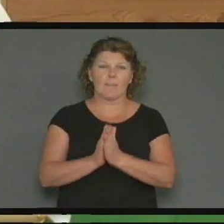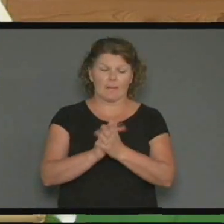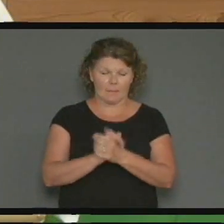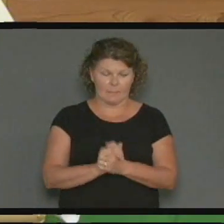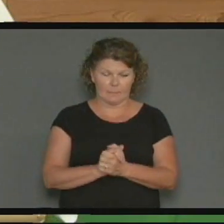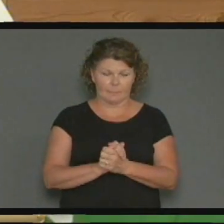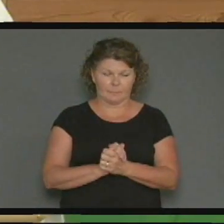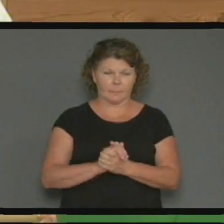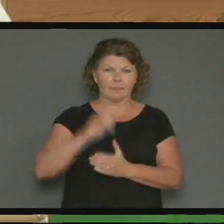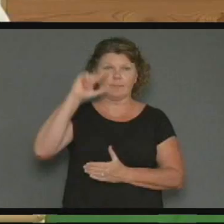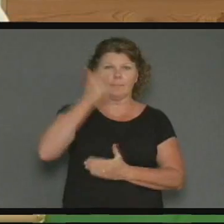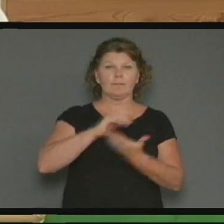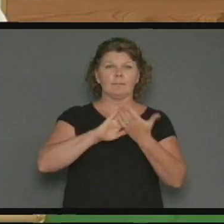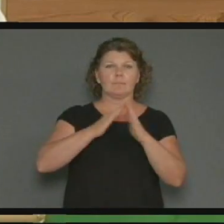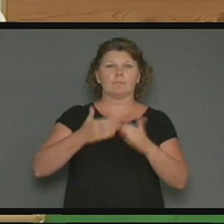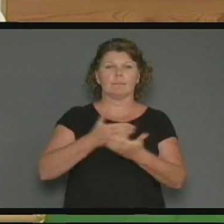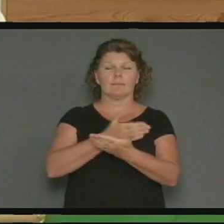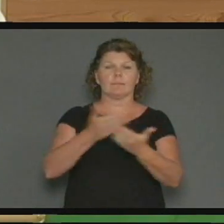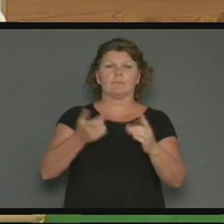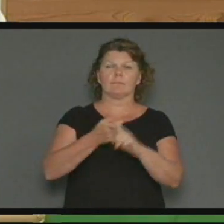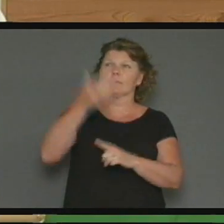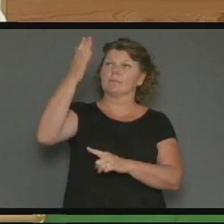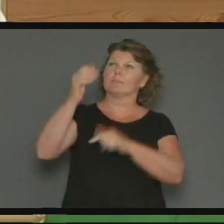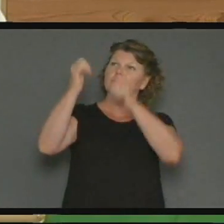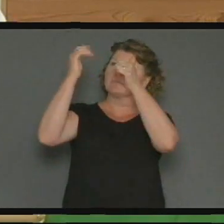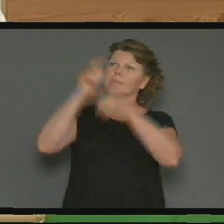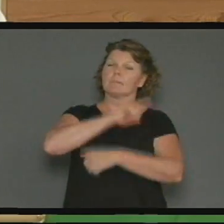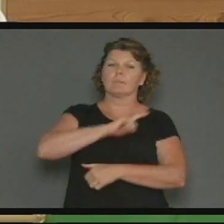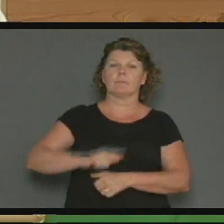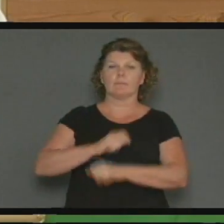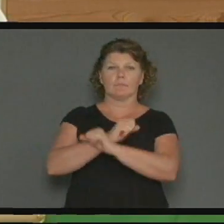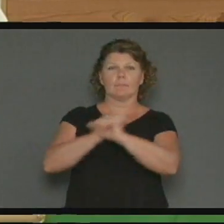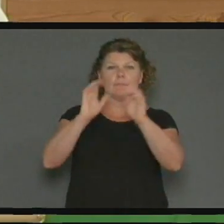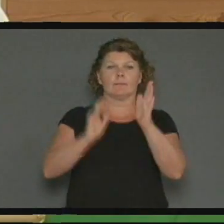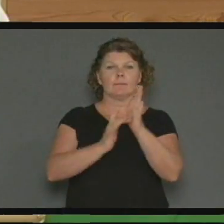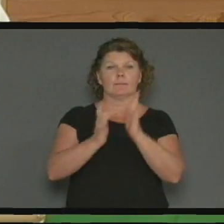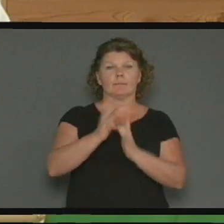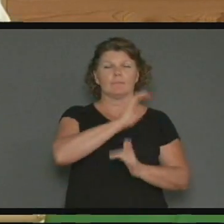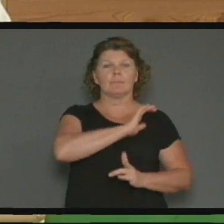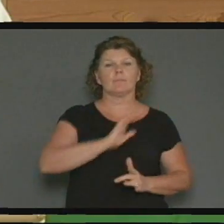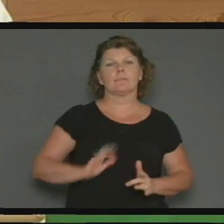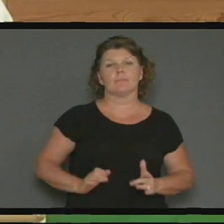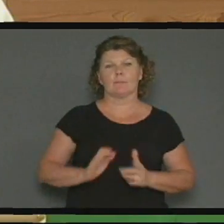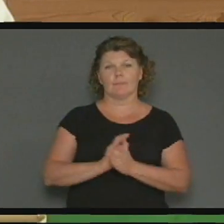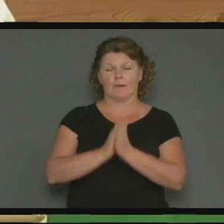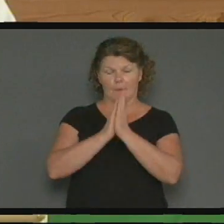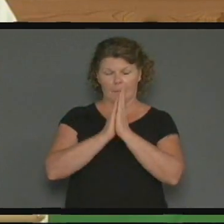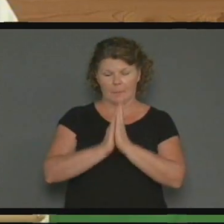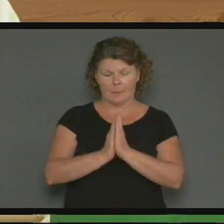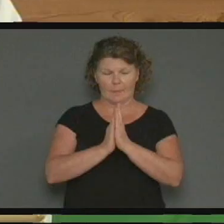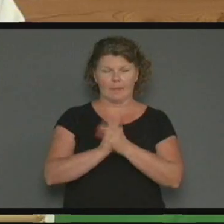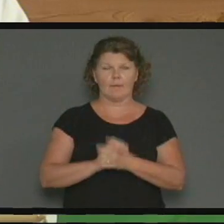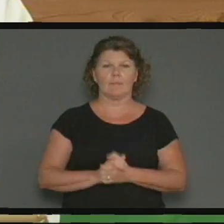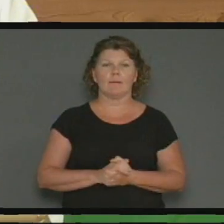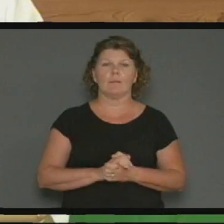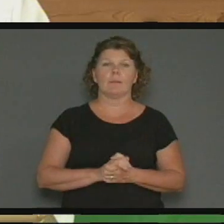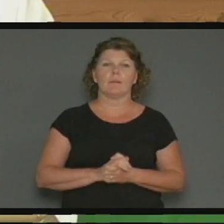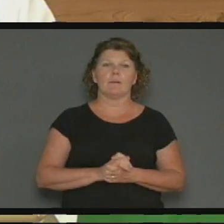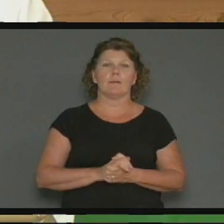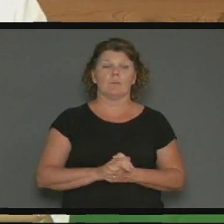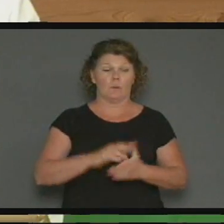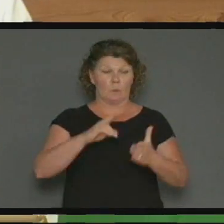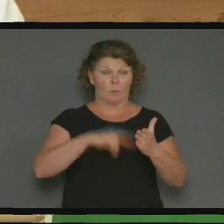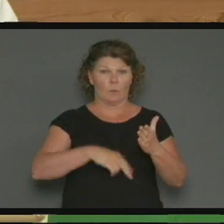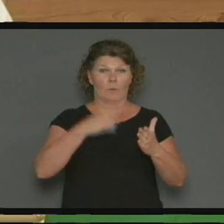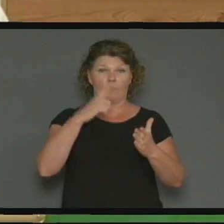Grace to you and peace from God the Father and from our Lord and Savior Jesus Christ. Amen. The text